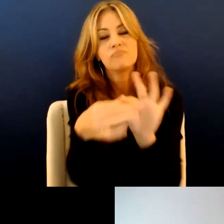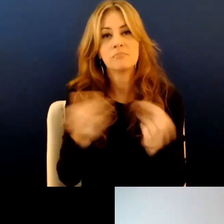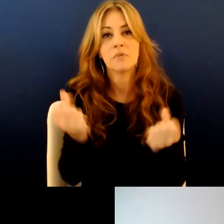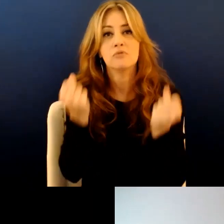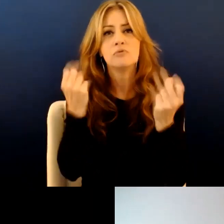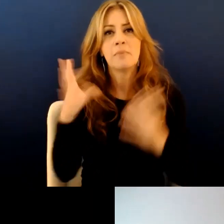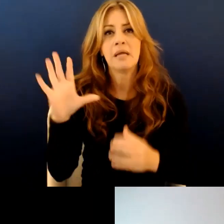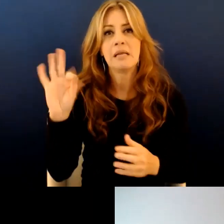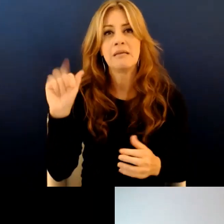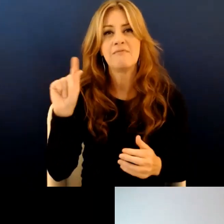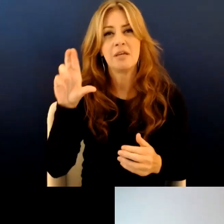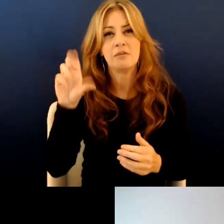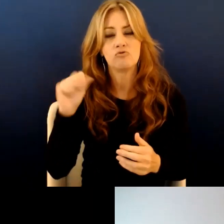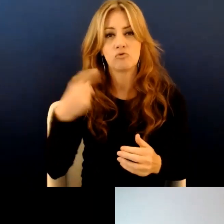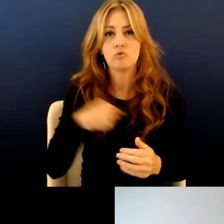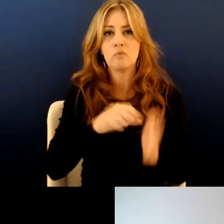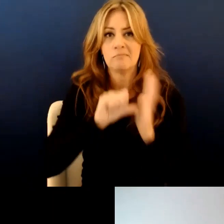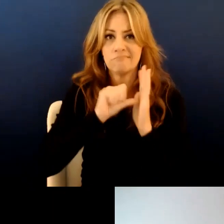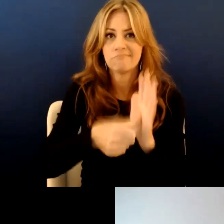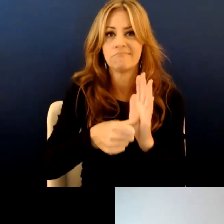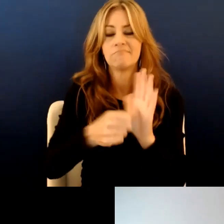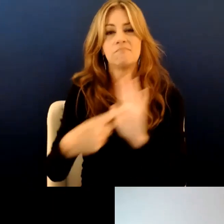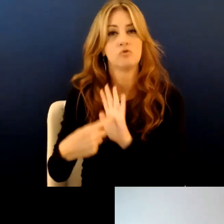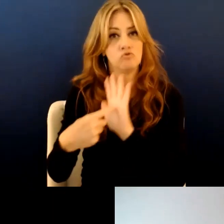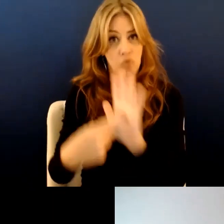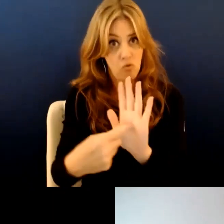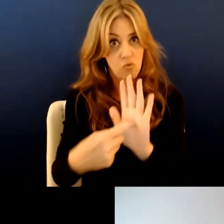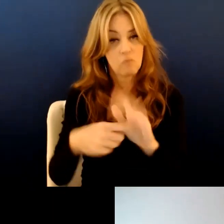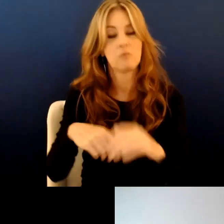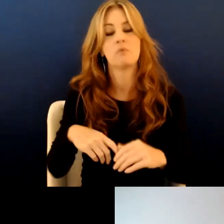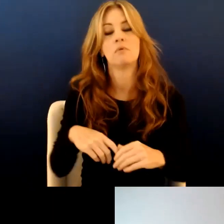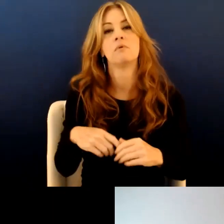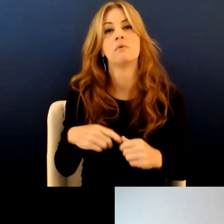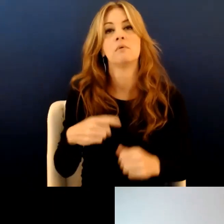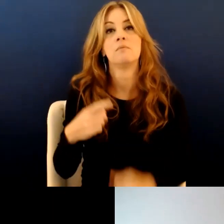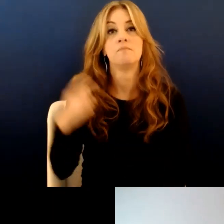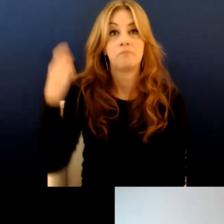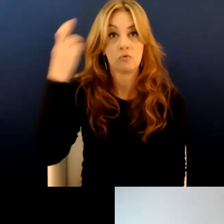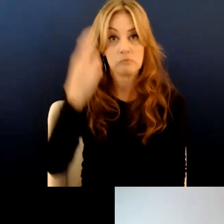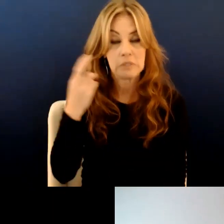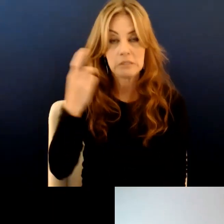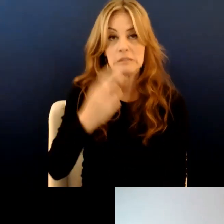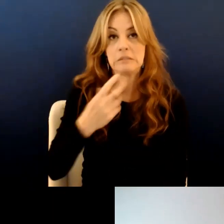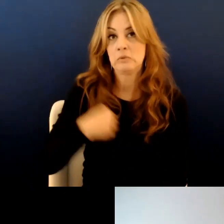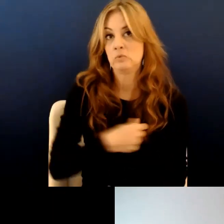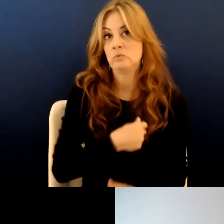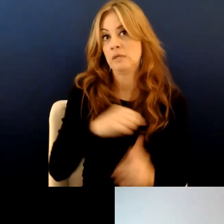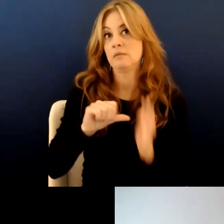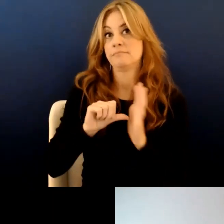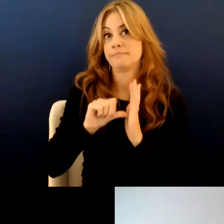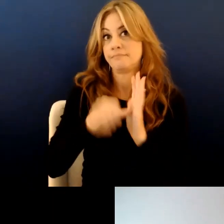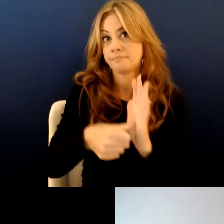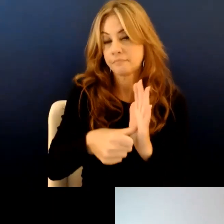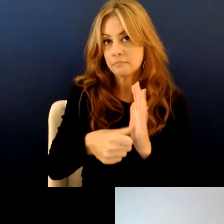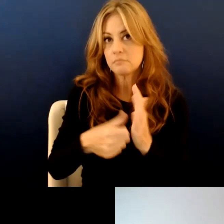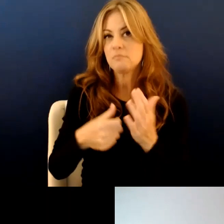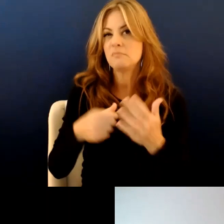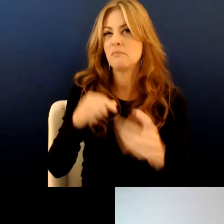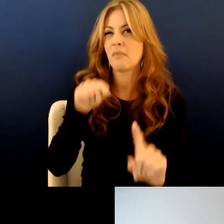be emphasizing today. I want to say the reason why we are emphasizing the